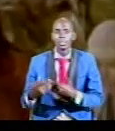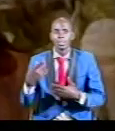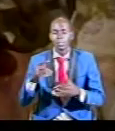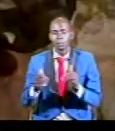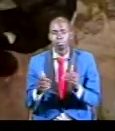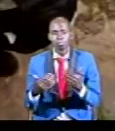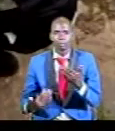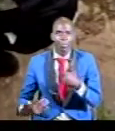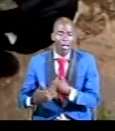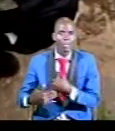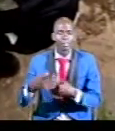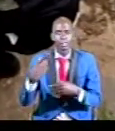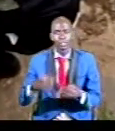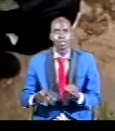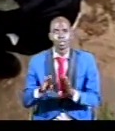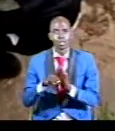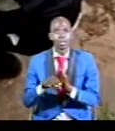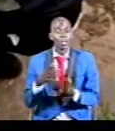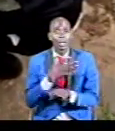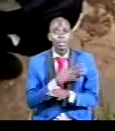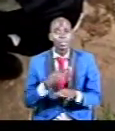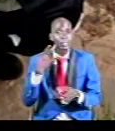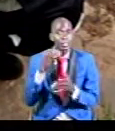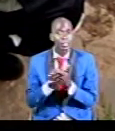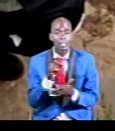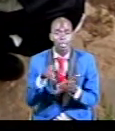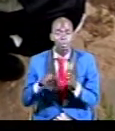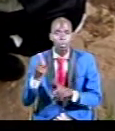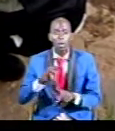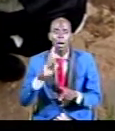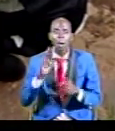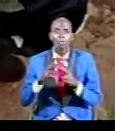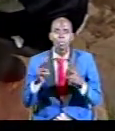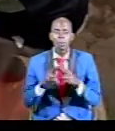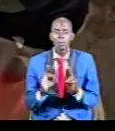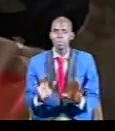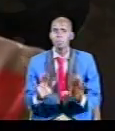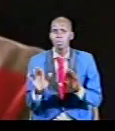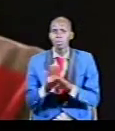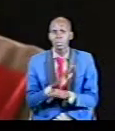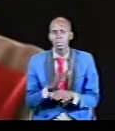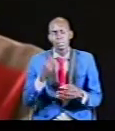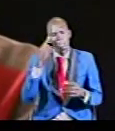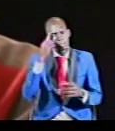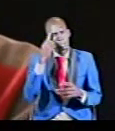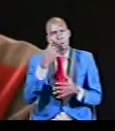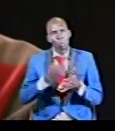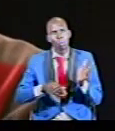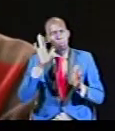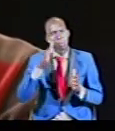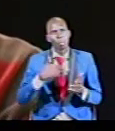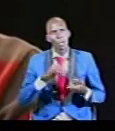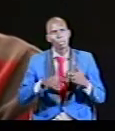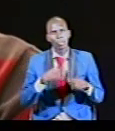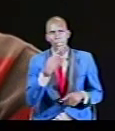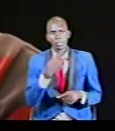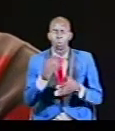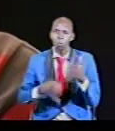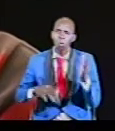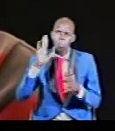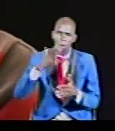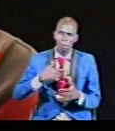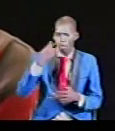babes in Christ, can be very, very fearful. What will my friends say? What will my parents say? What will